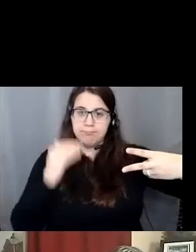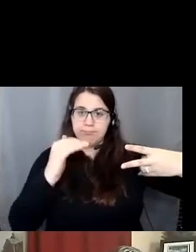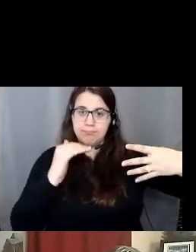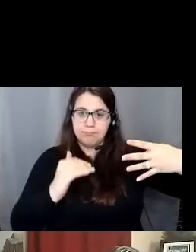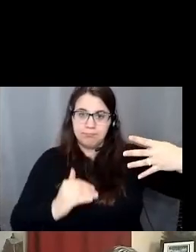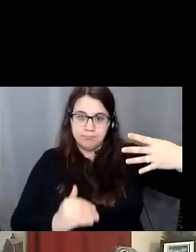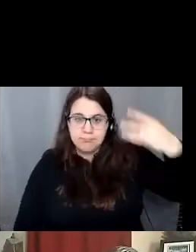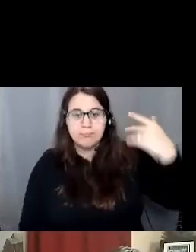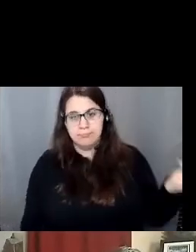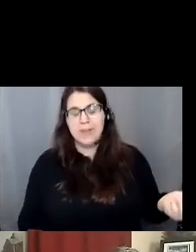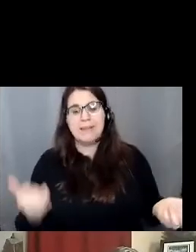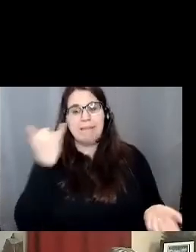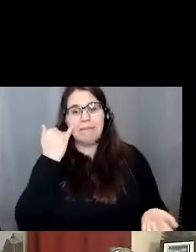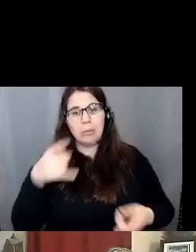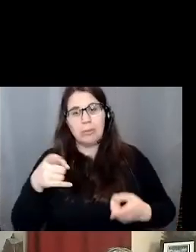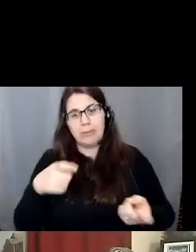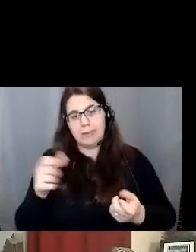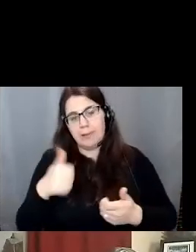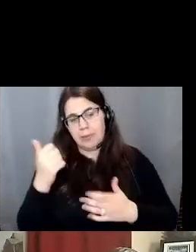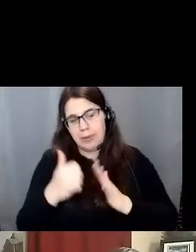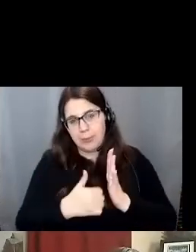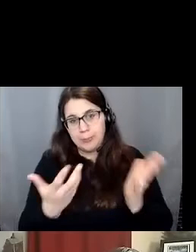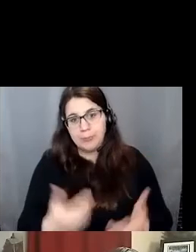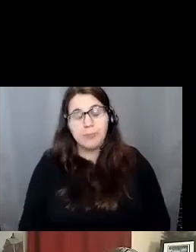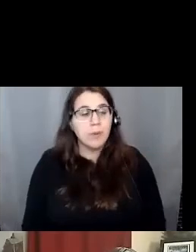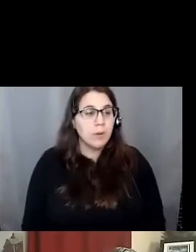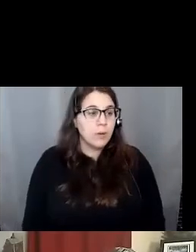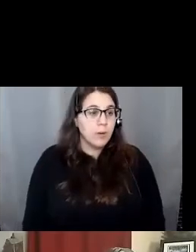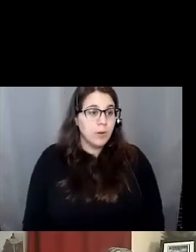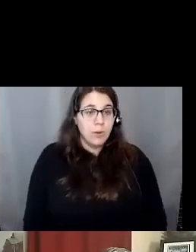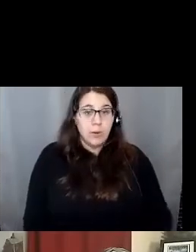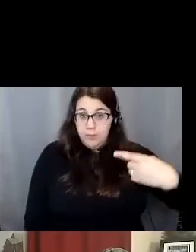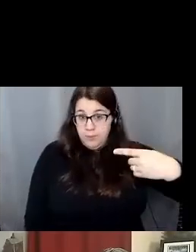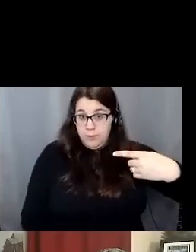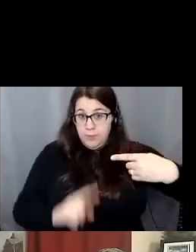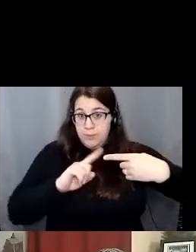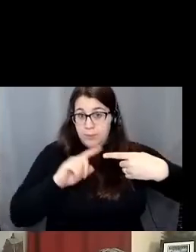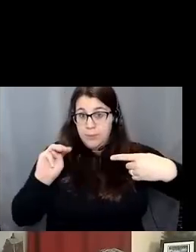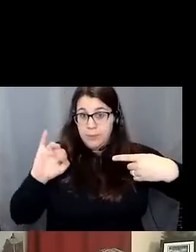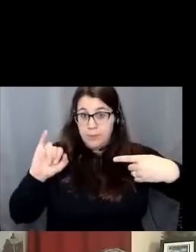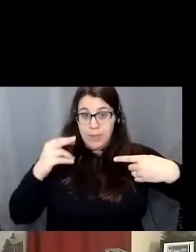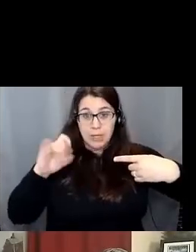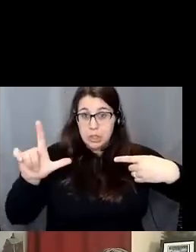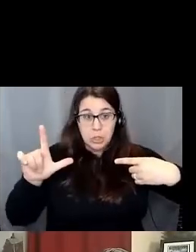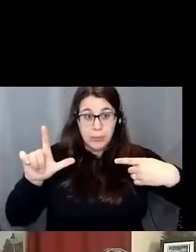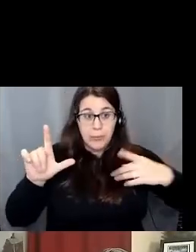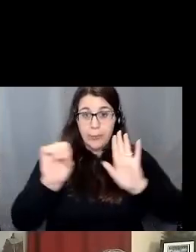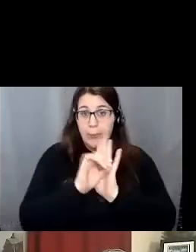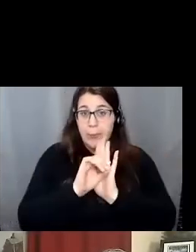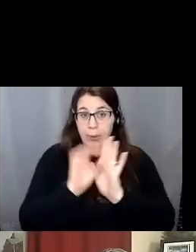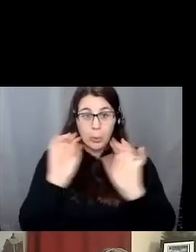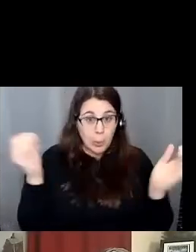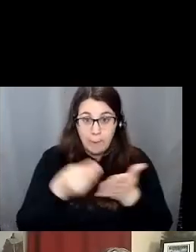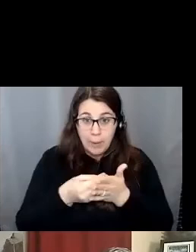you were managing multiple accounts. So the first thing you'll notice with Mitchell's account, it has no funds in it at this point in time, but it is